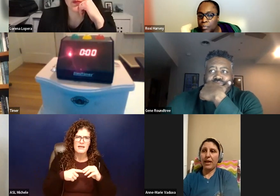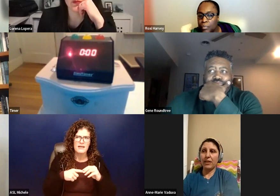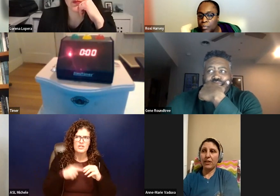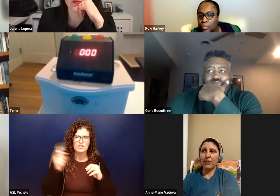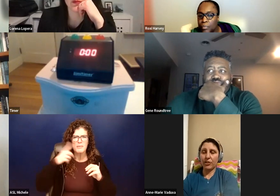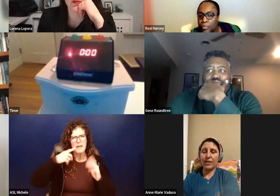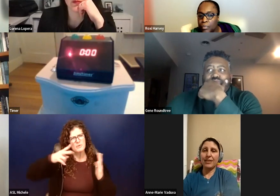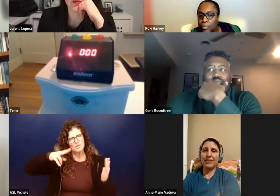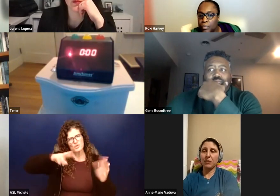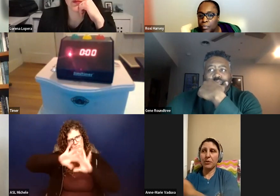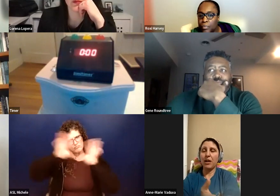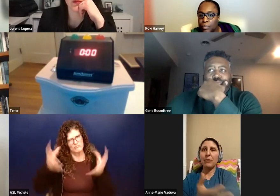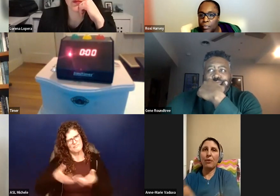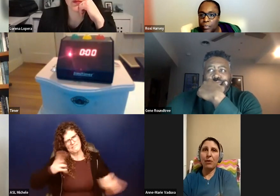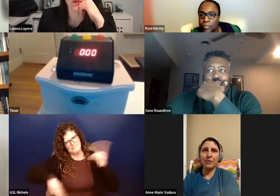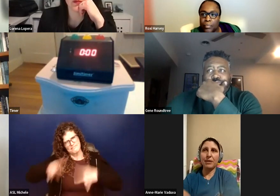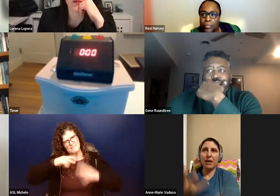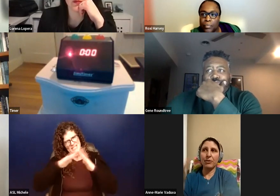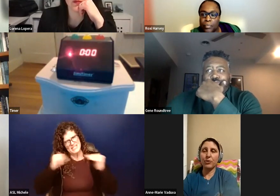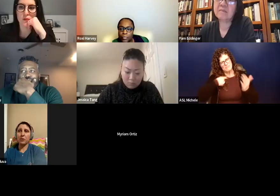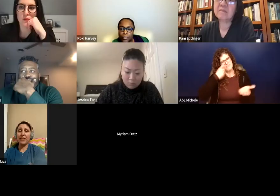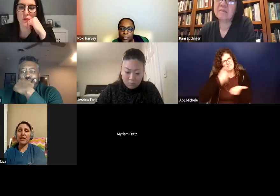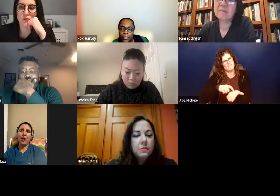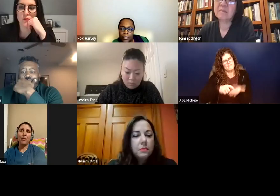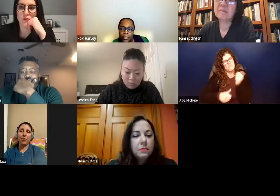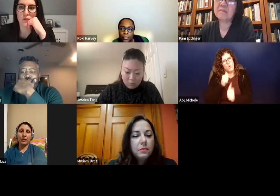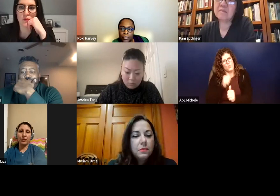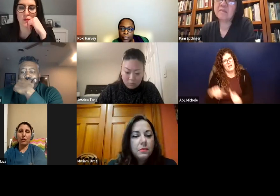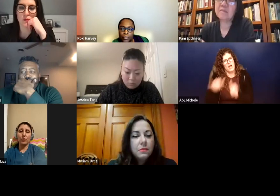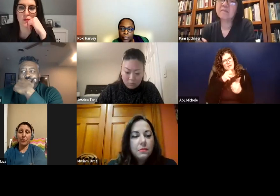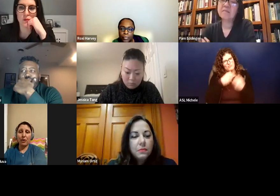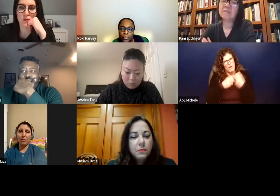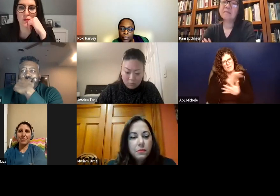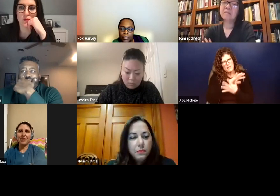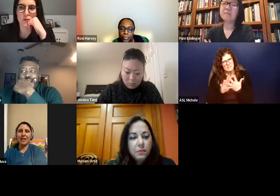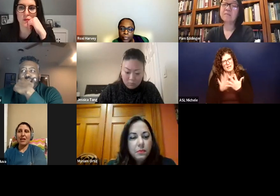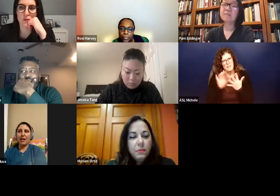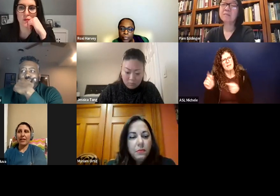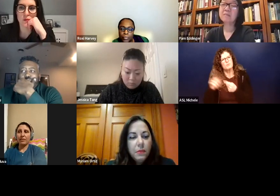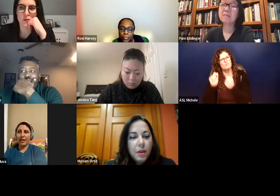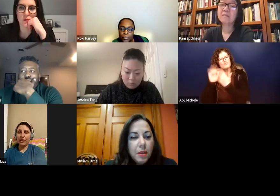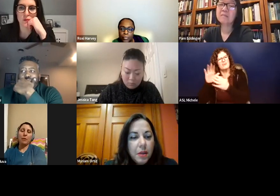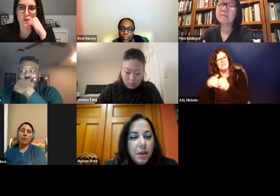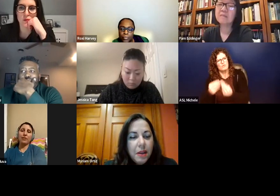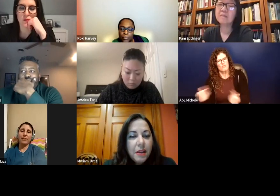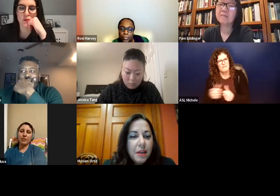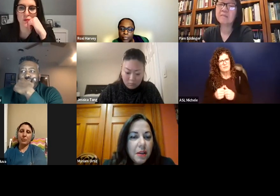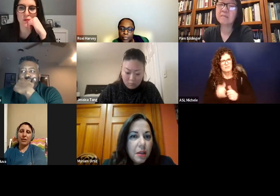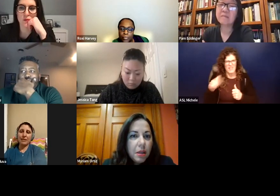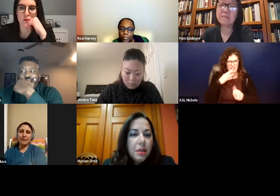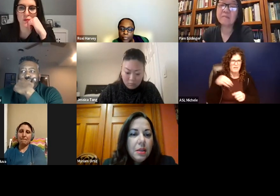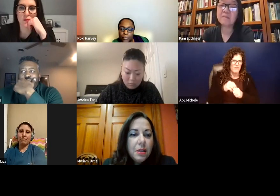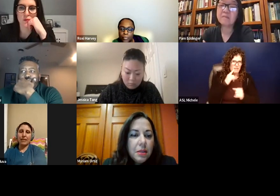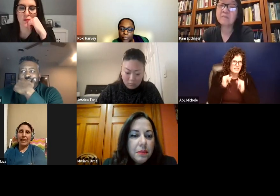system and understand its most common problems and be able to speak to how they would solve those problems. Mm-hmm. And that should be part of the